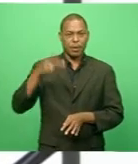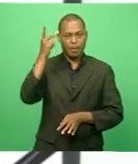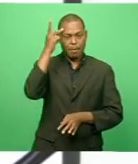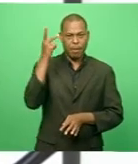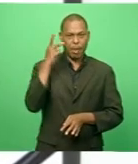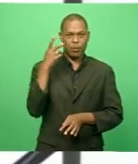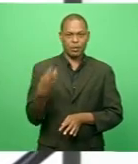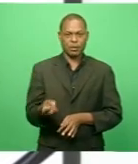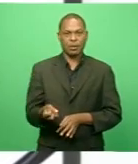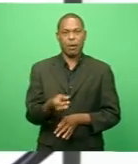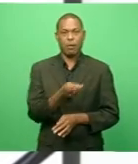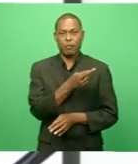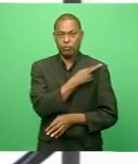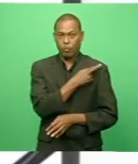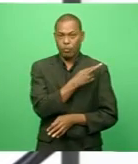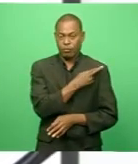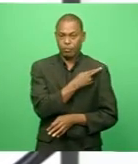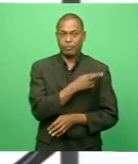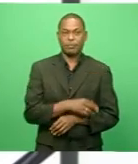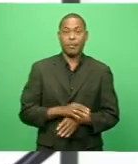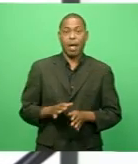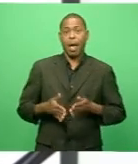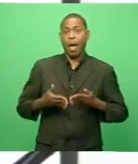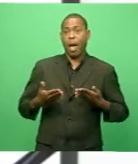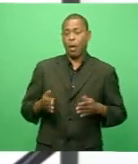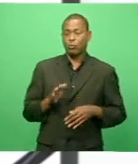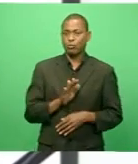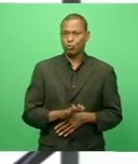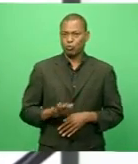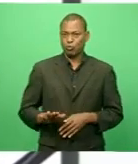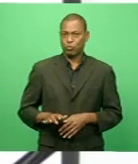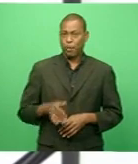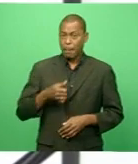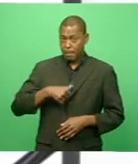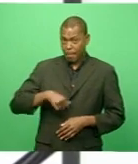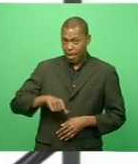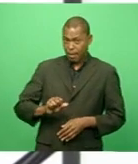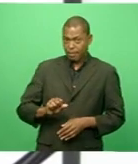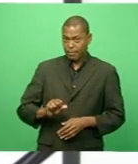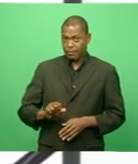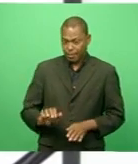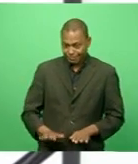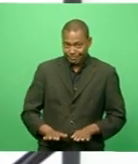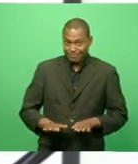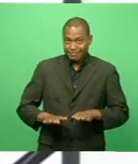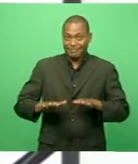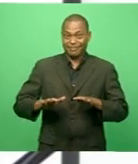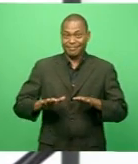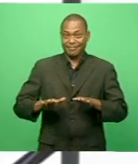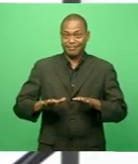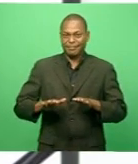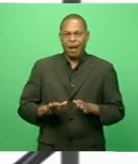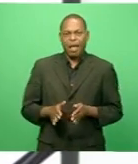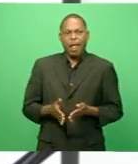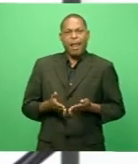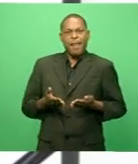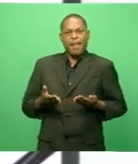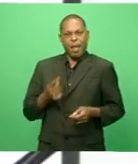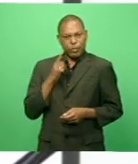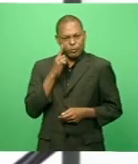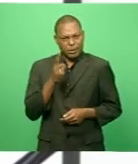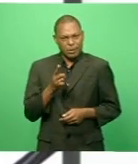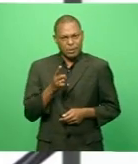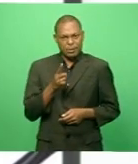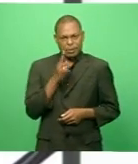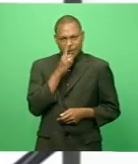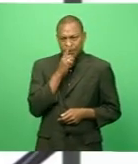role in how children behave, how they grow up, and how they see other human